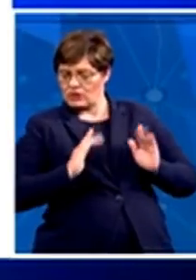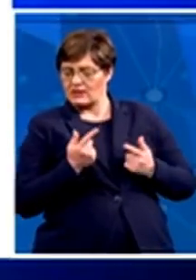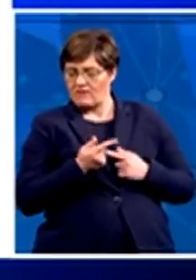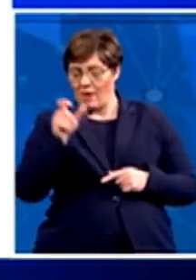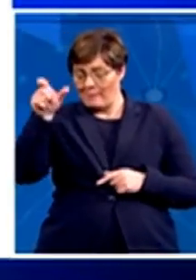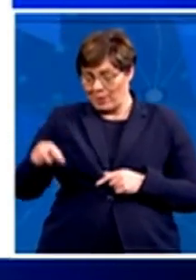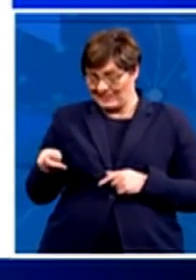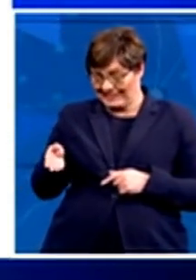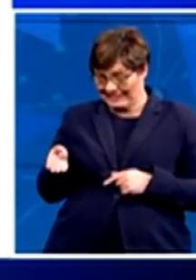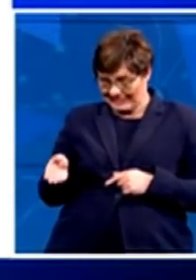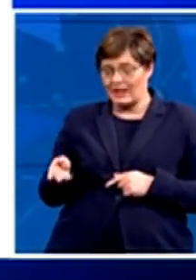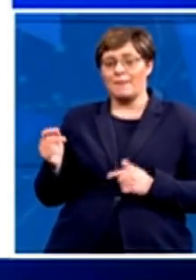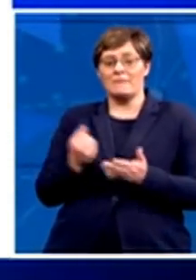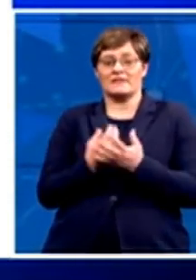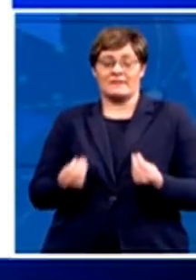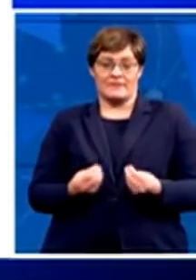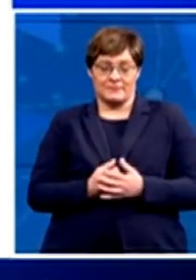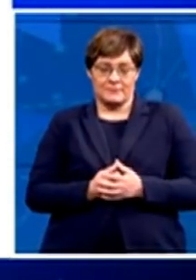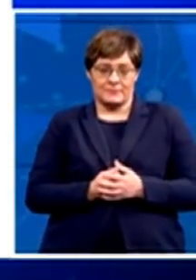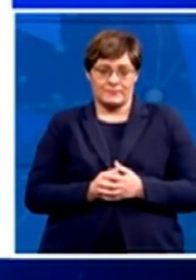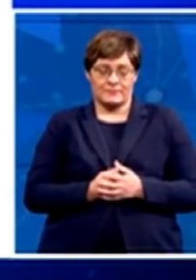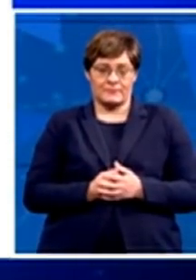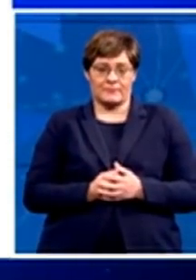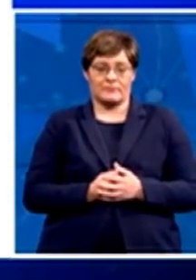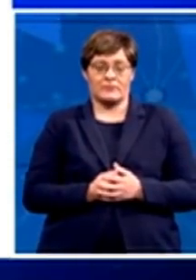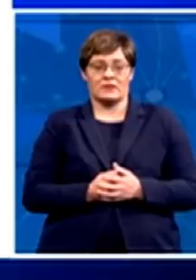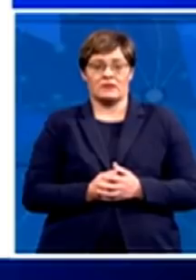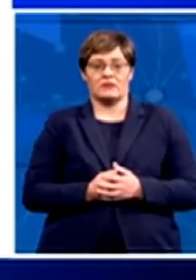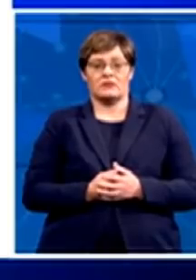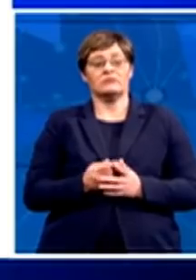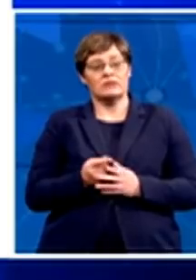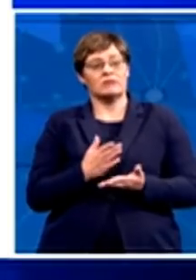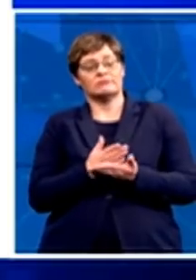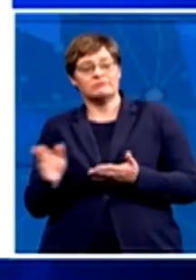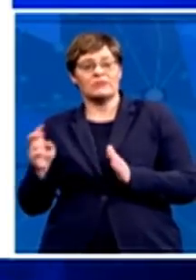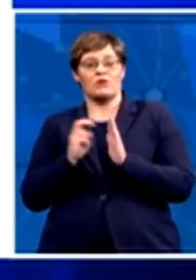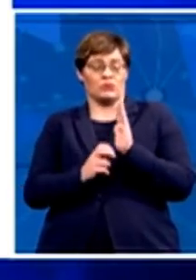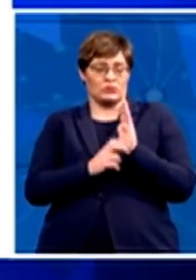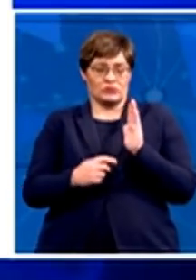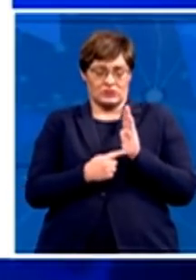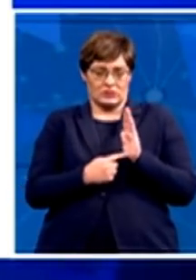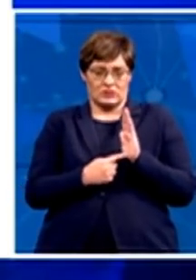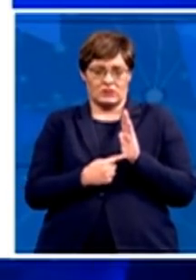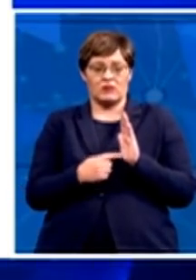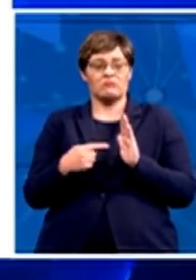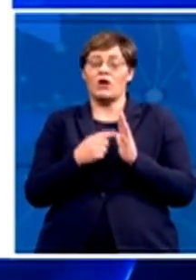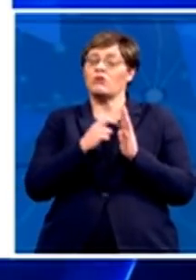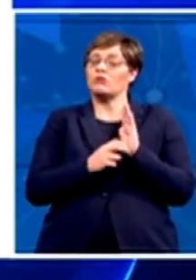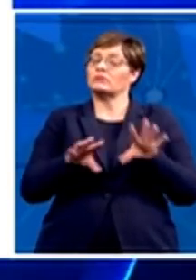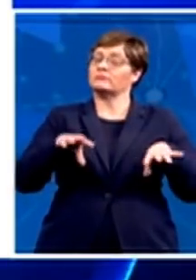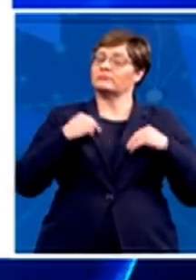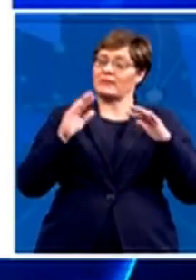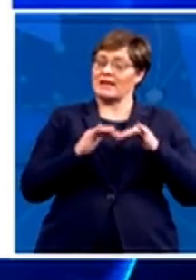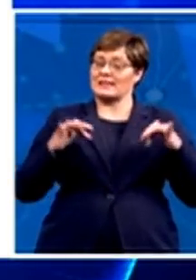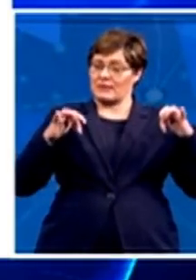office. In respect of the removal rules, those rules were adopted by the Assembly on 3rd December